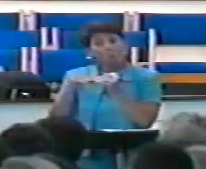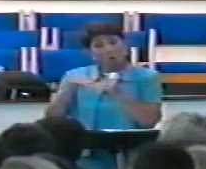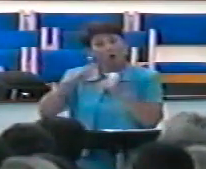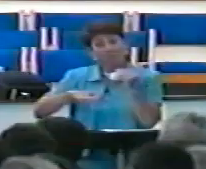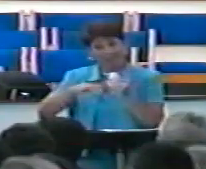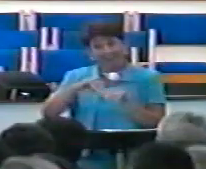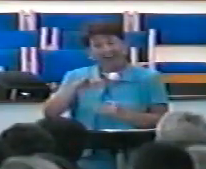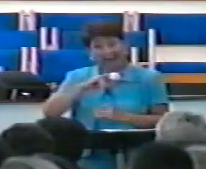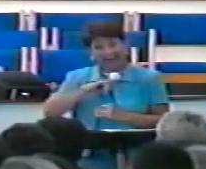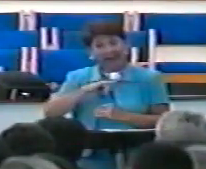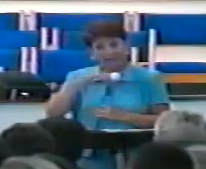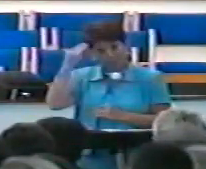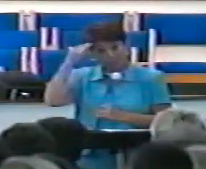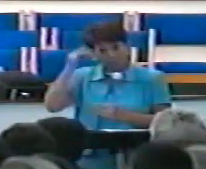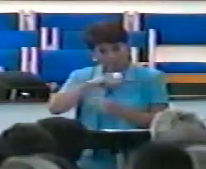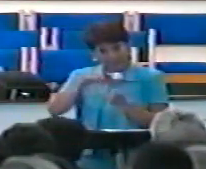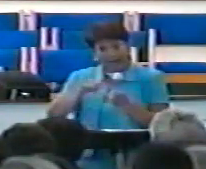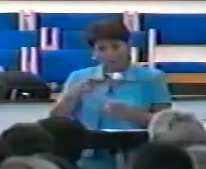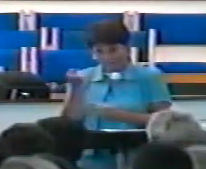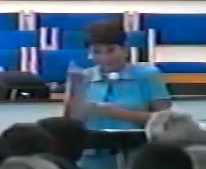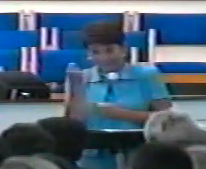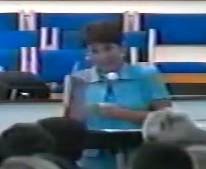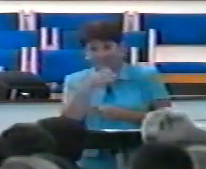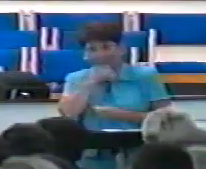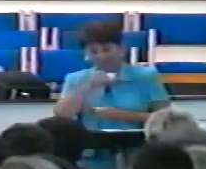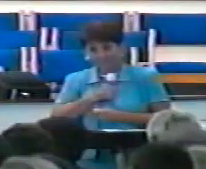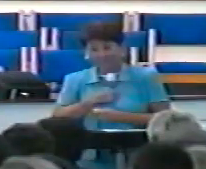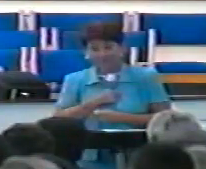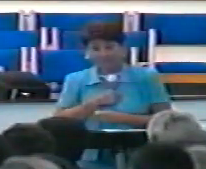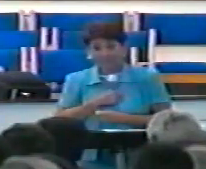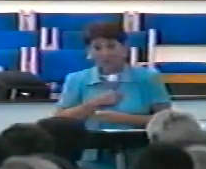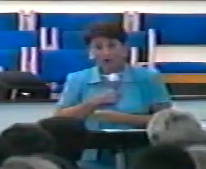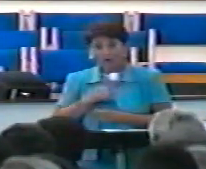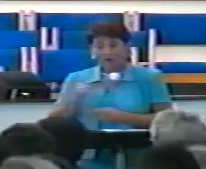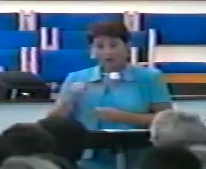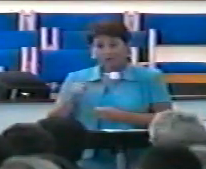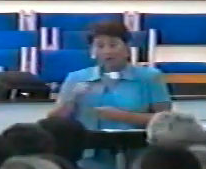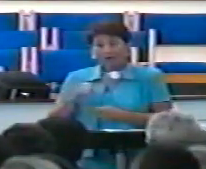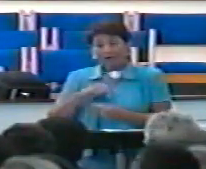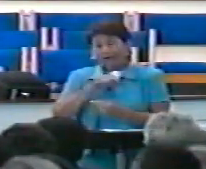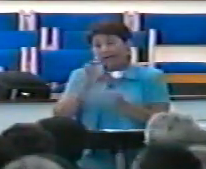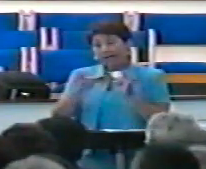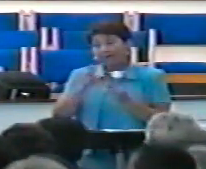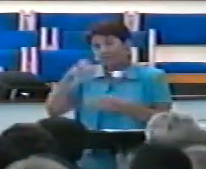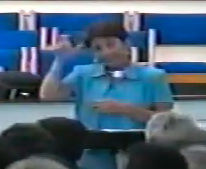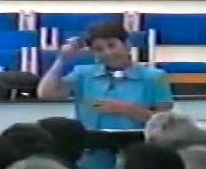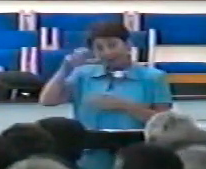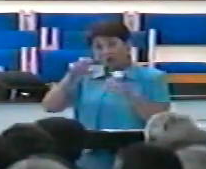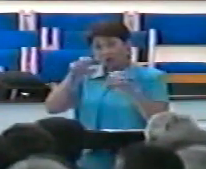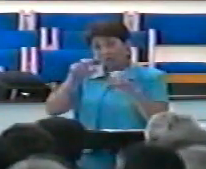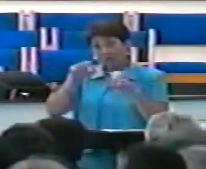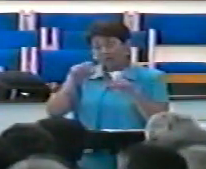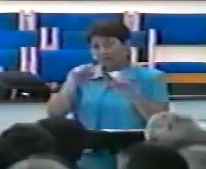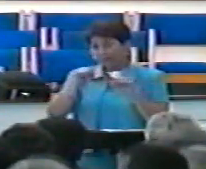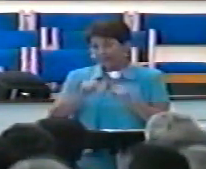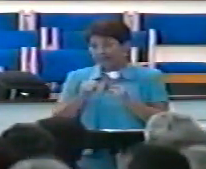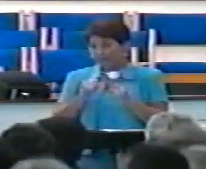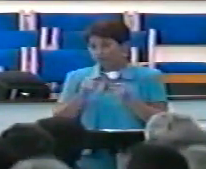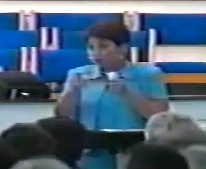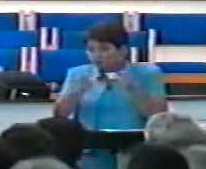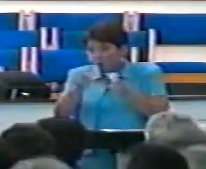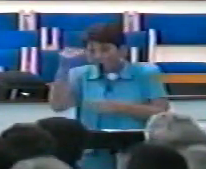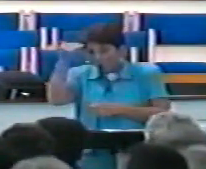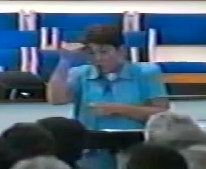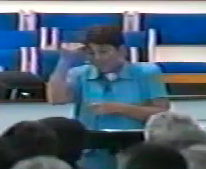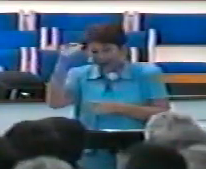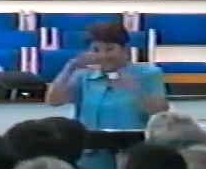years old. We sell our kids short. And if the devil can claim their minds for sin and shame, I think we ought to claim their minds for the cause of